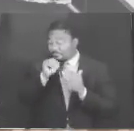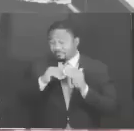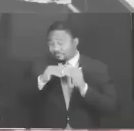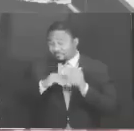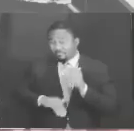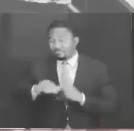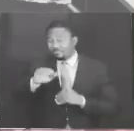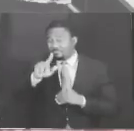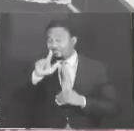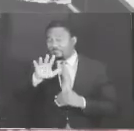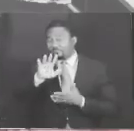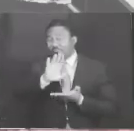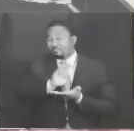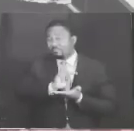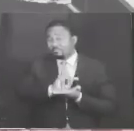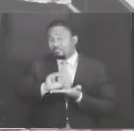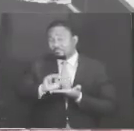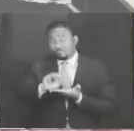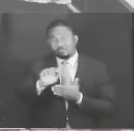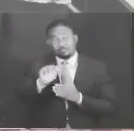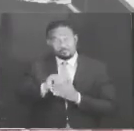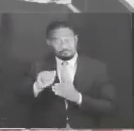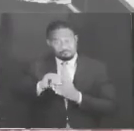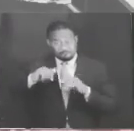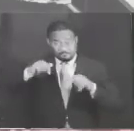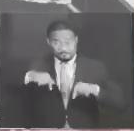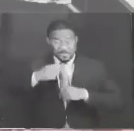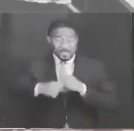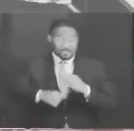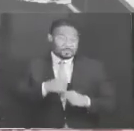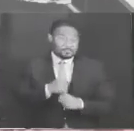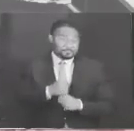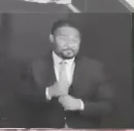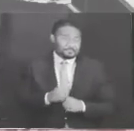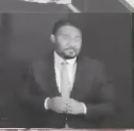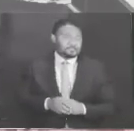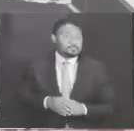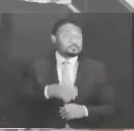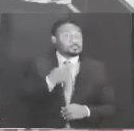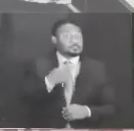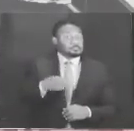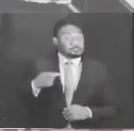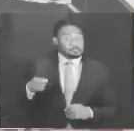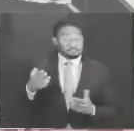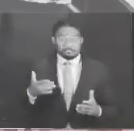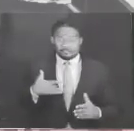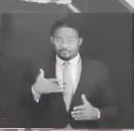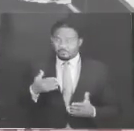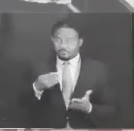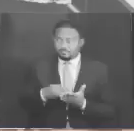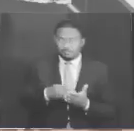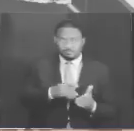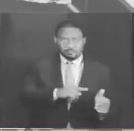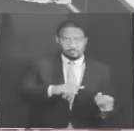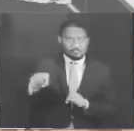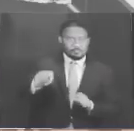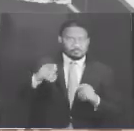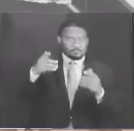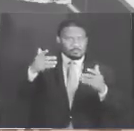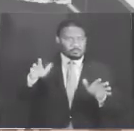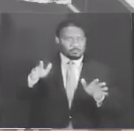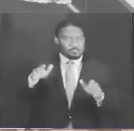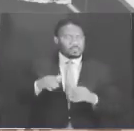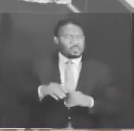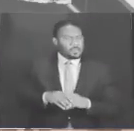cedis this year. Mr. Speaker, our resource extends beyond mere release of funds. We have